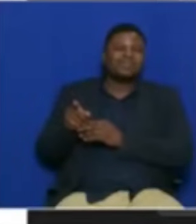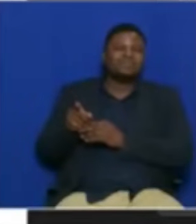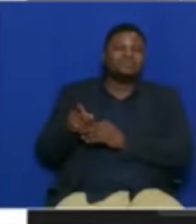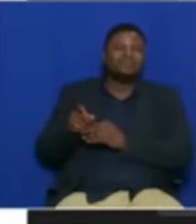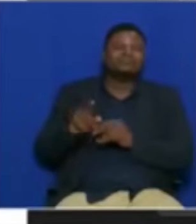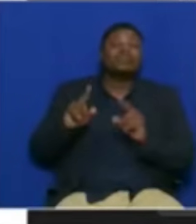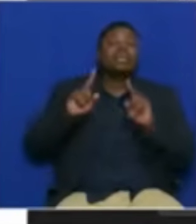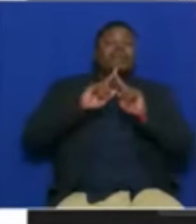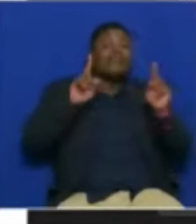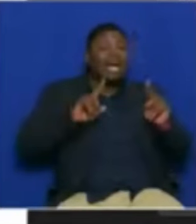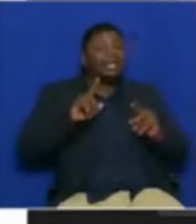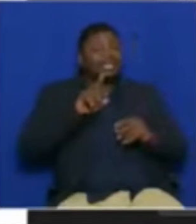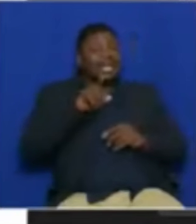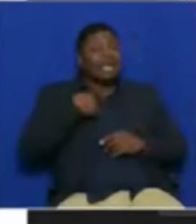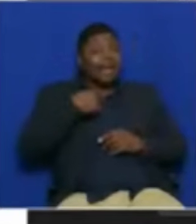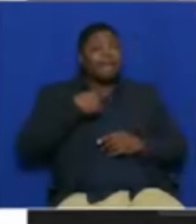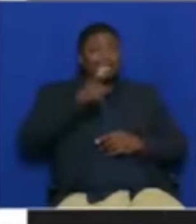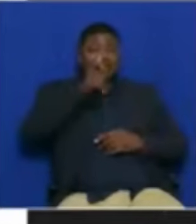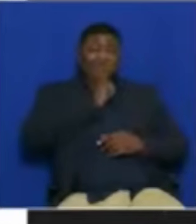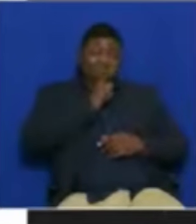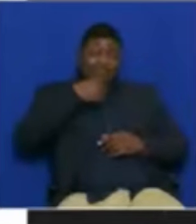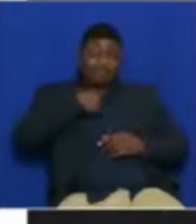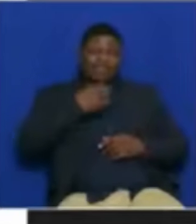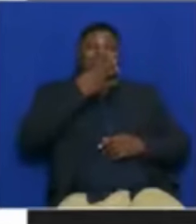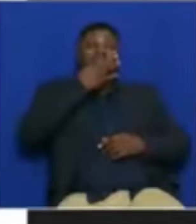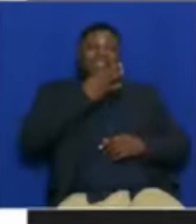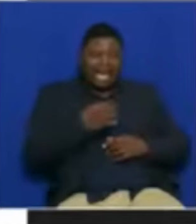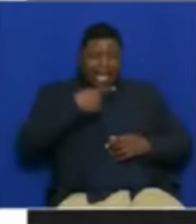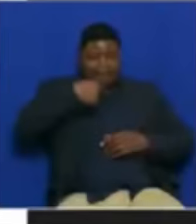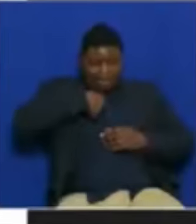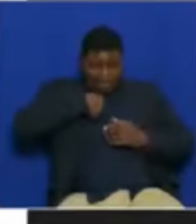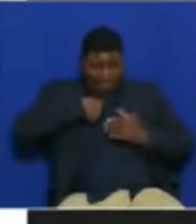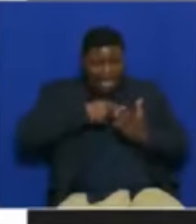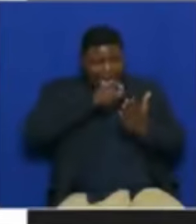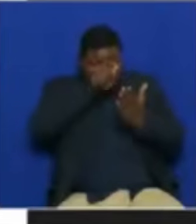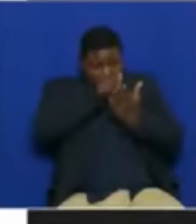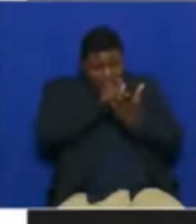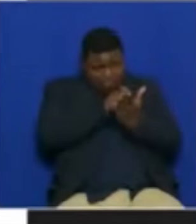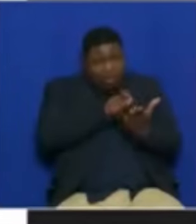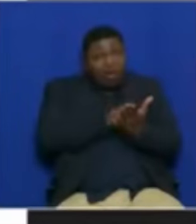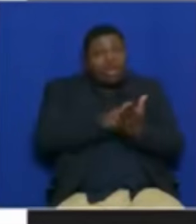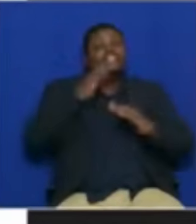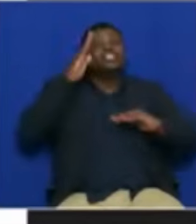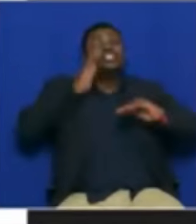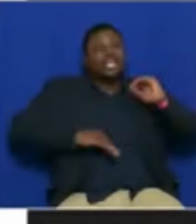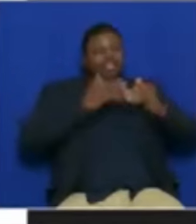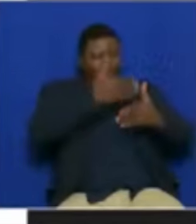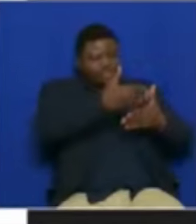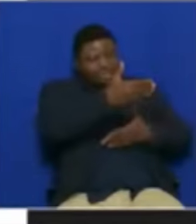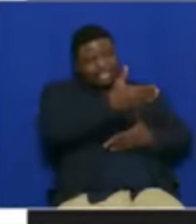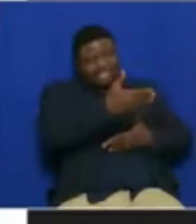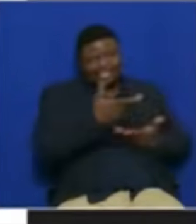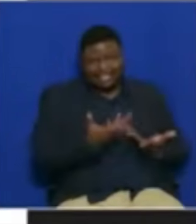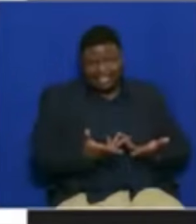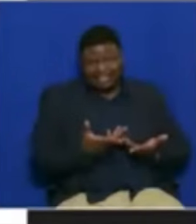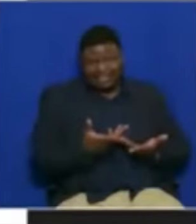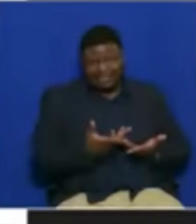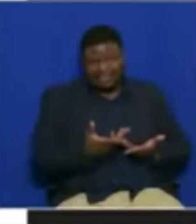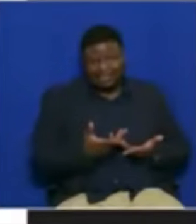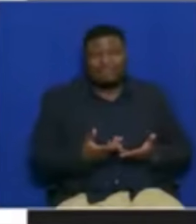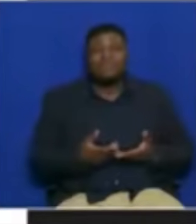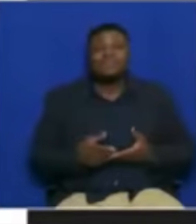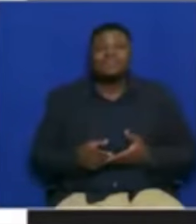we're doesn't correcting matter. that. Colonel, it's semantics. You give him the facts, he draws it up. It's like me when I say to